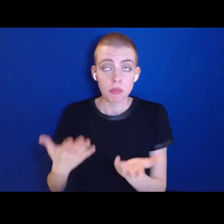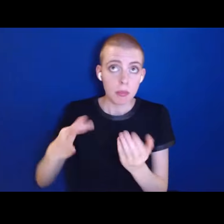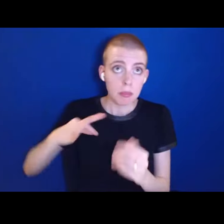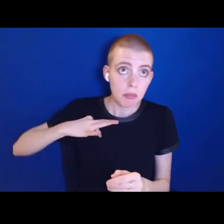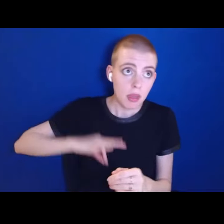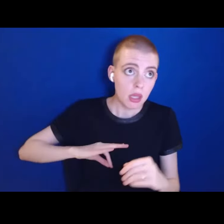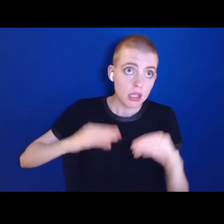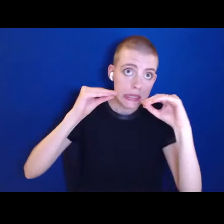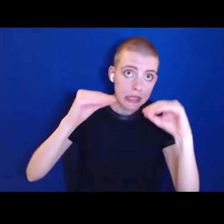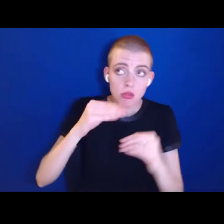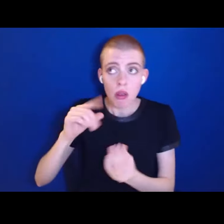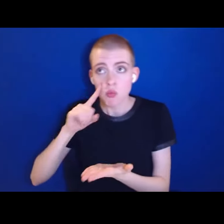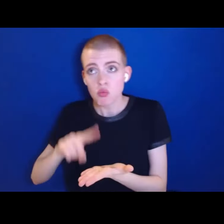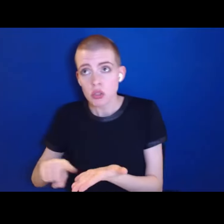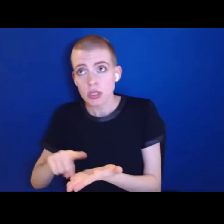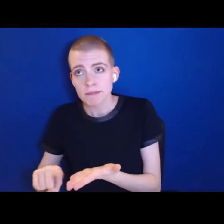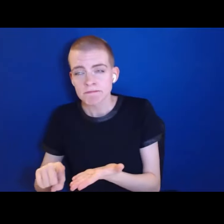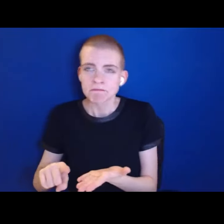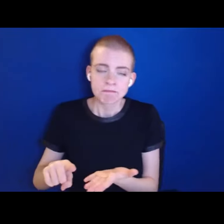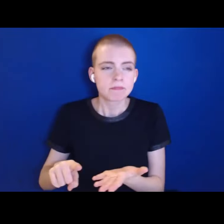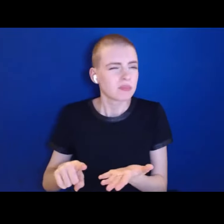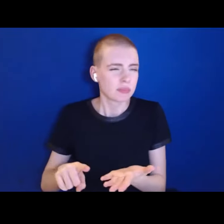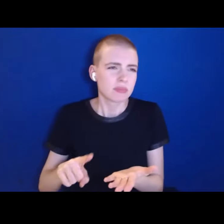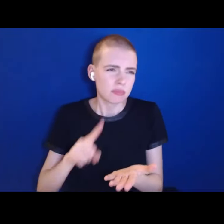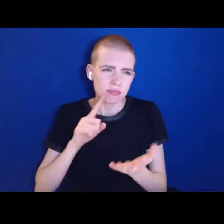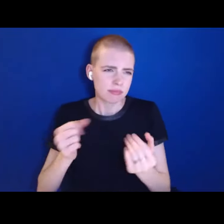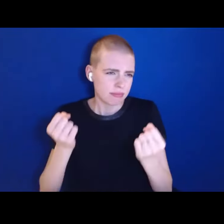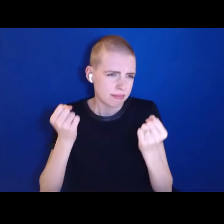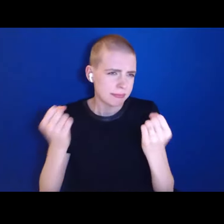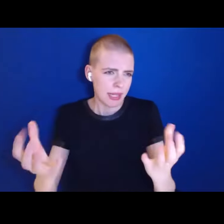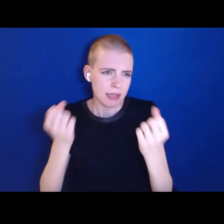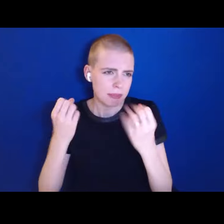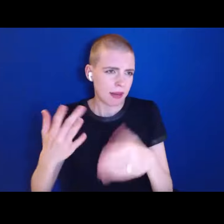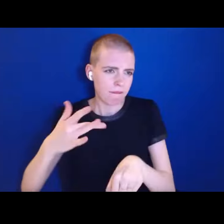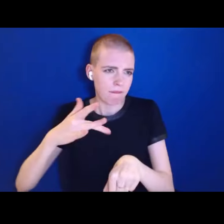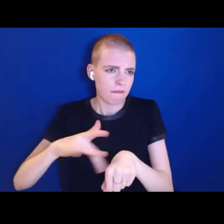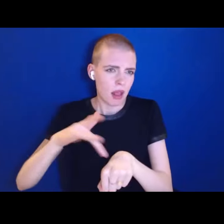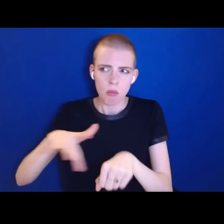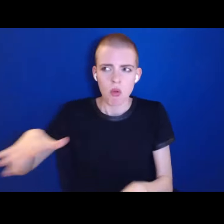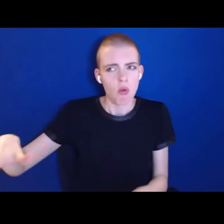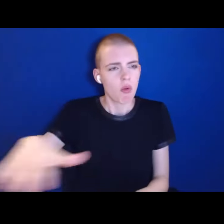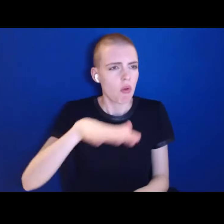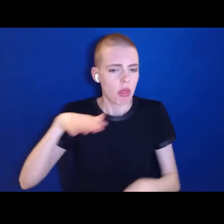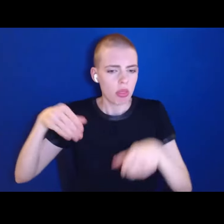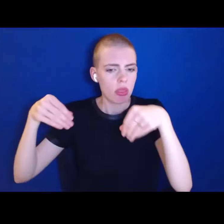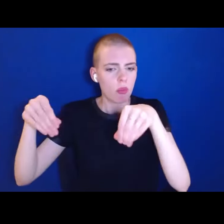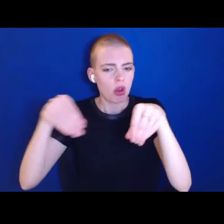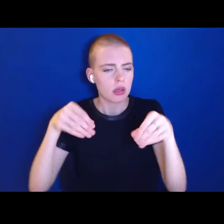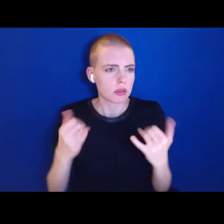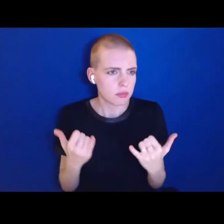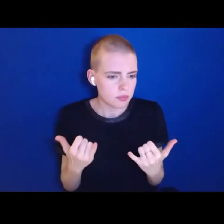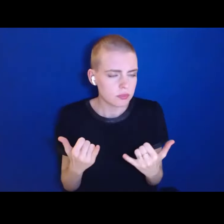as research, there are a lot of scanners available on the market now that are